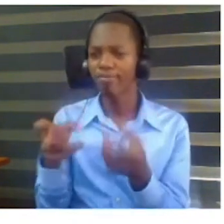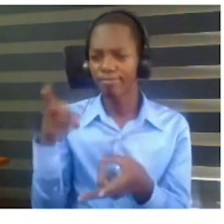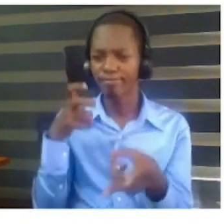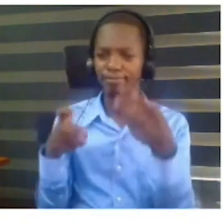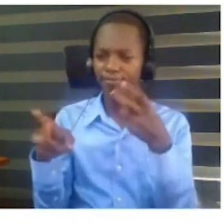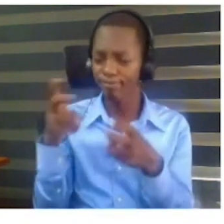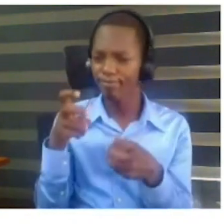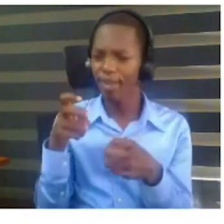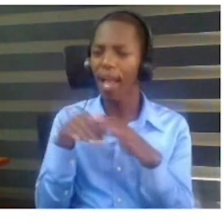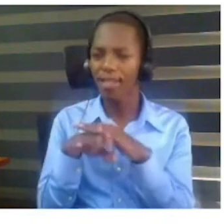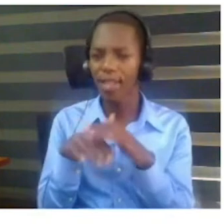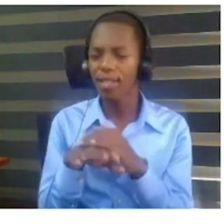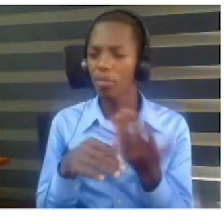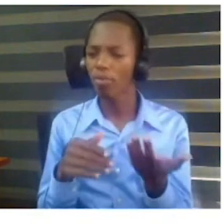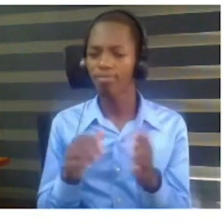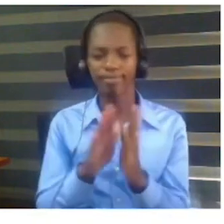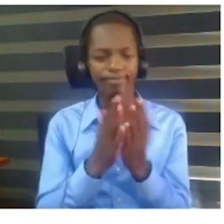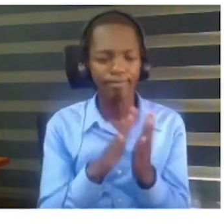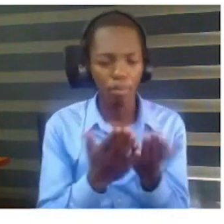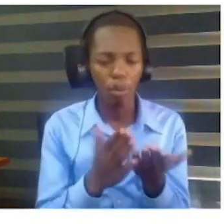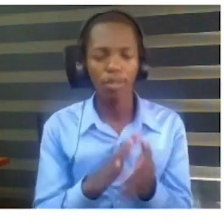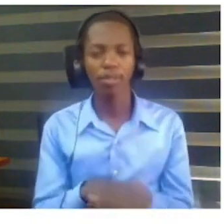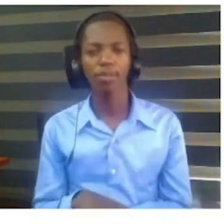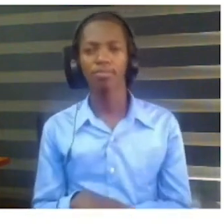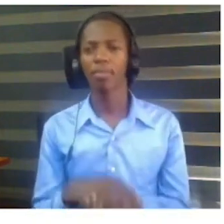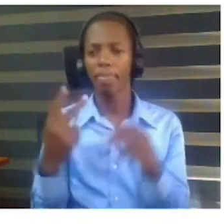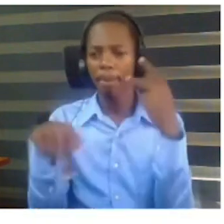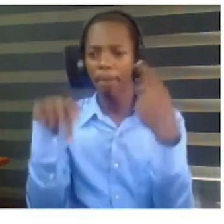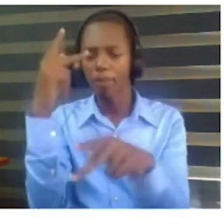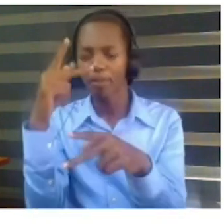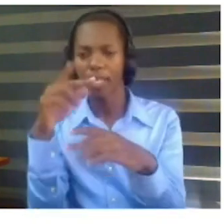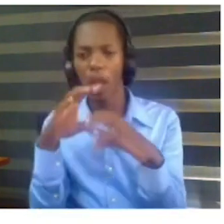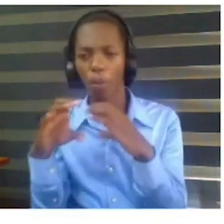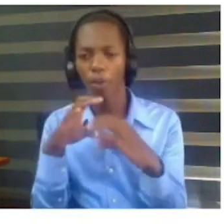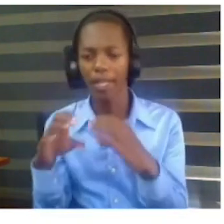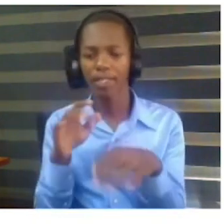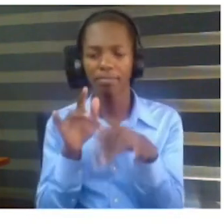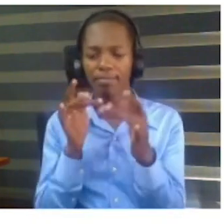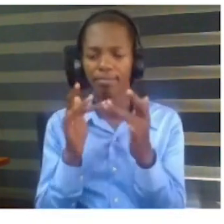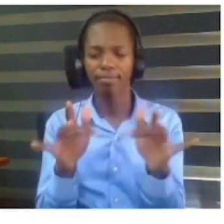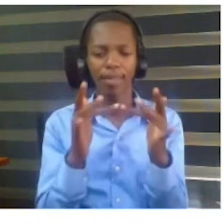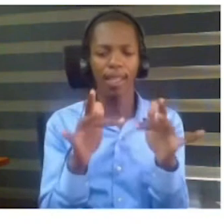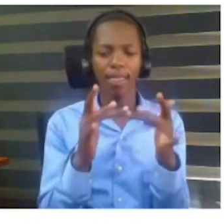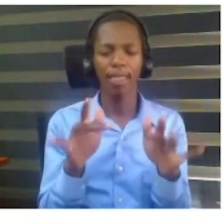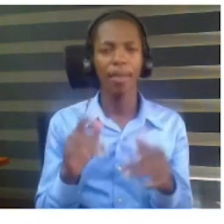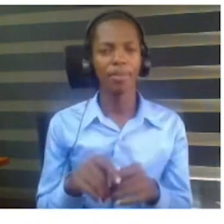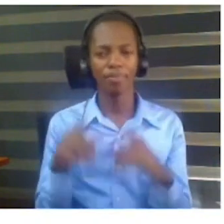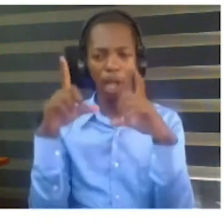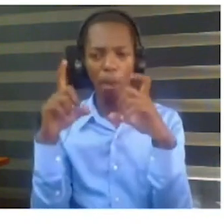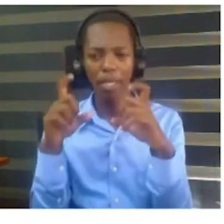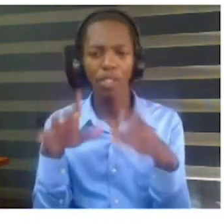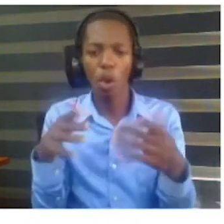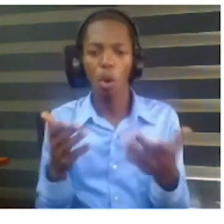about textbooks, your professors communicating with you via email, were they sharing images, or how did you overcome